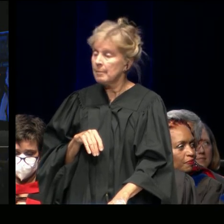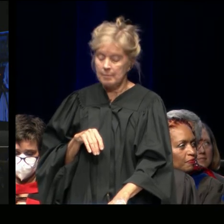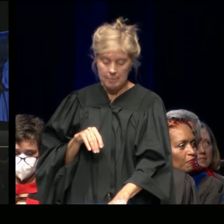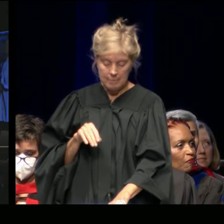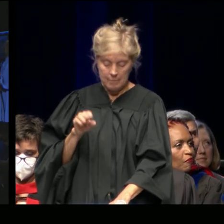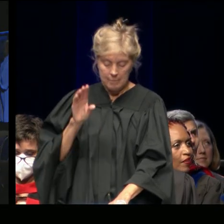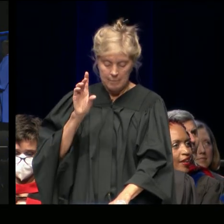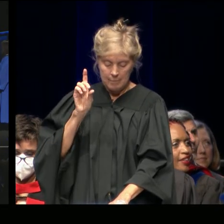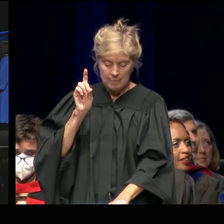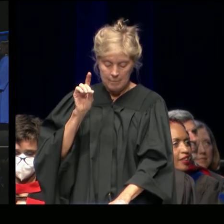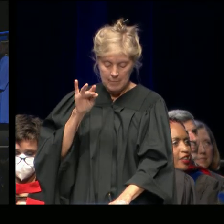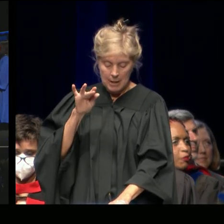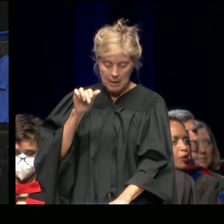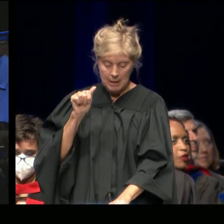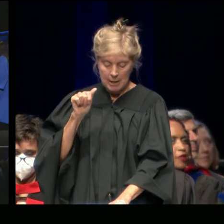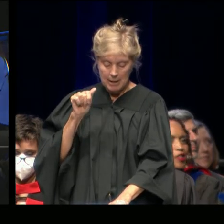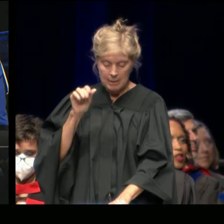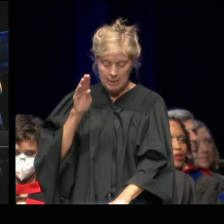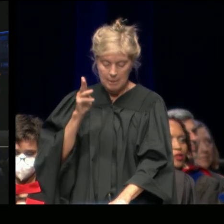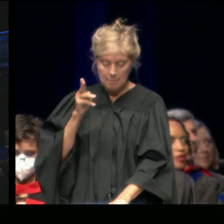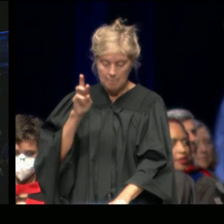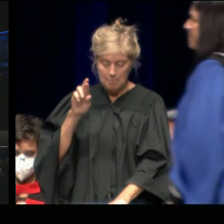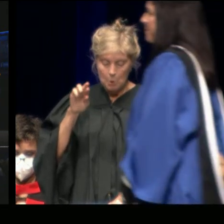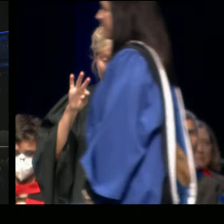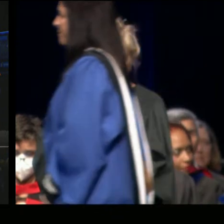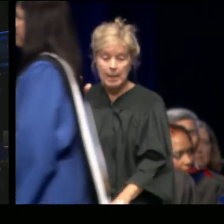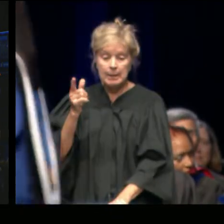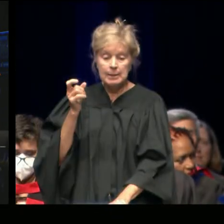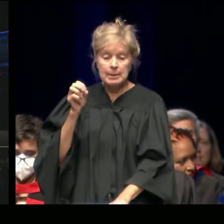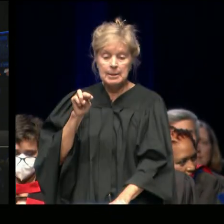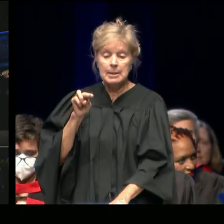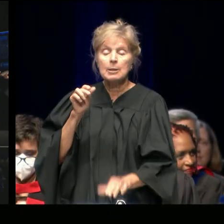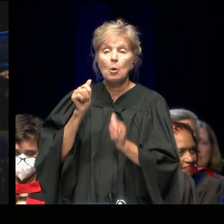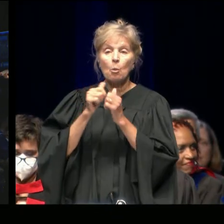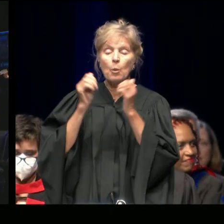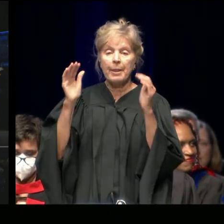Diana Burlington with distinction.